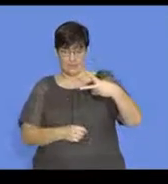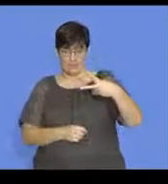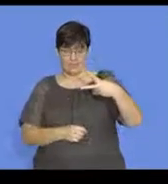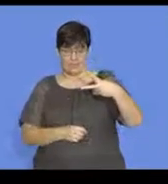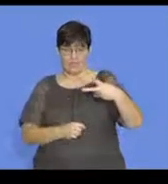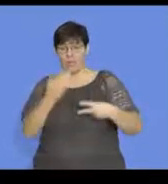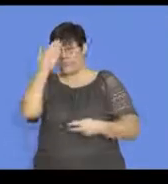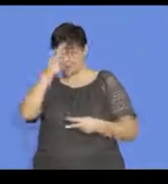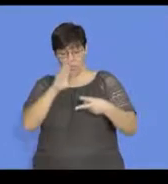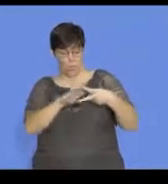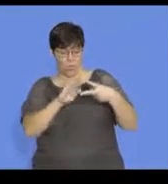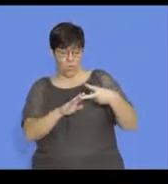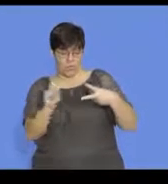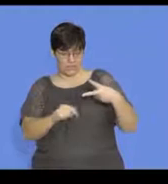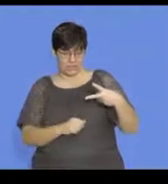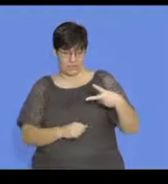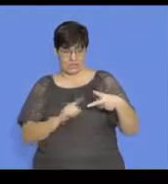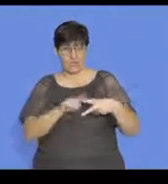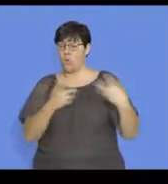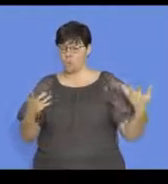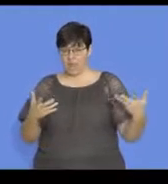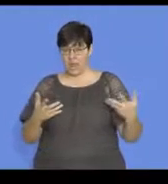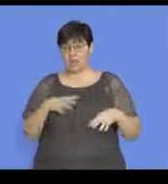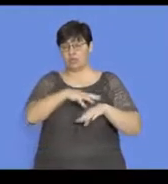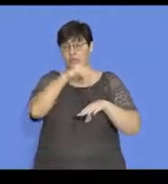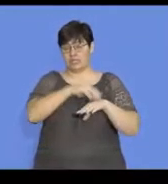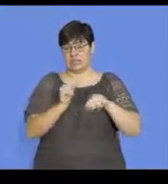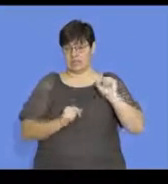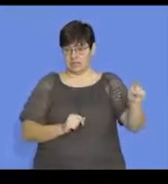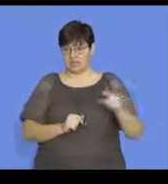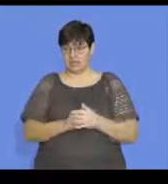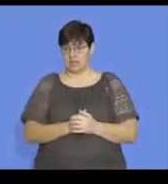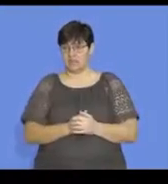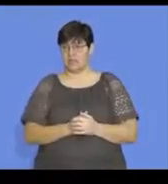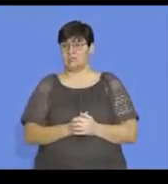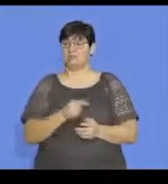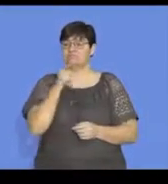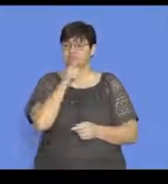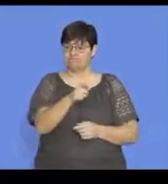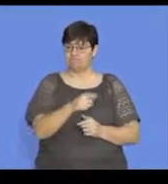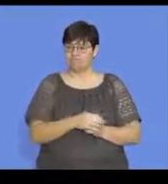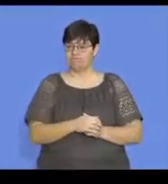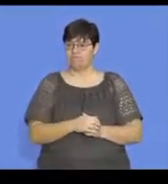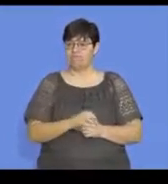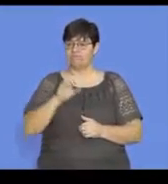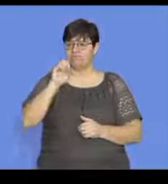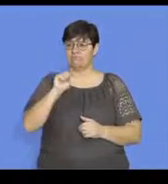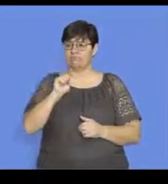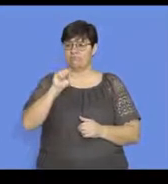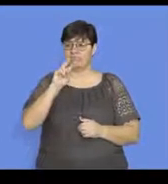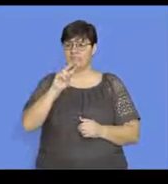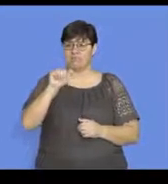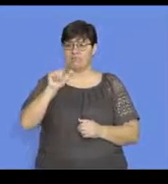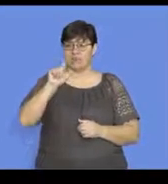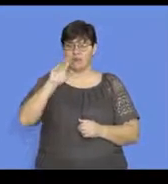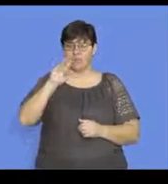two. There's one in Sweden, it's the Svalbard Islands. You can see it's nice and cold. And this is what it looks like. It